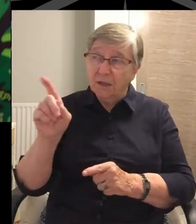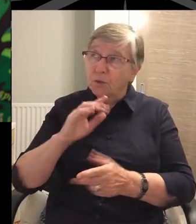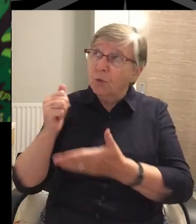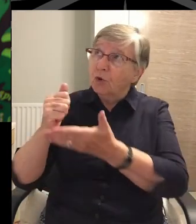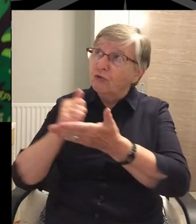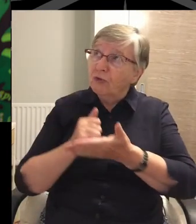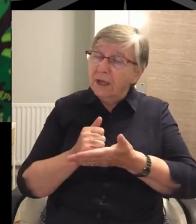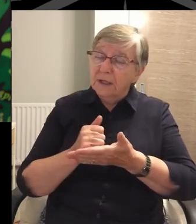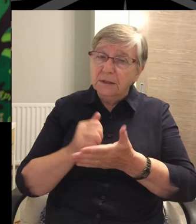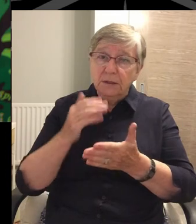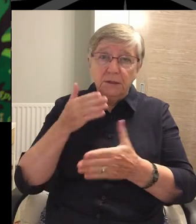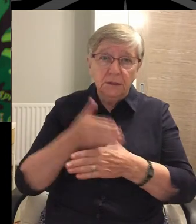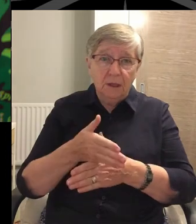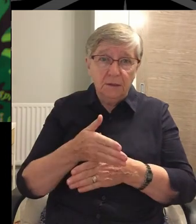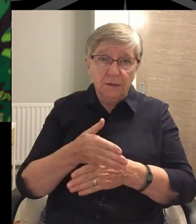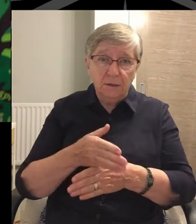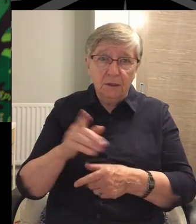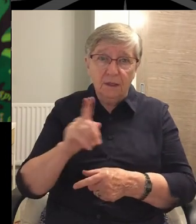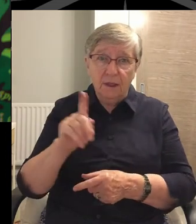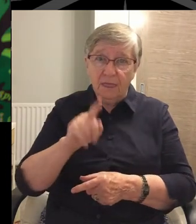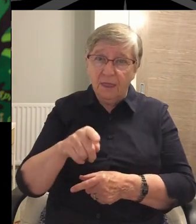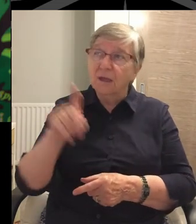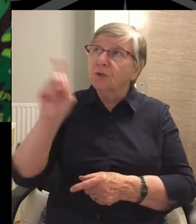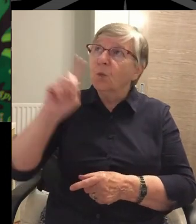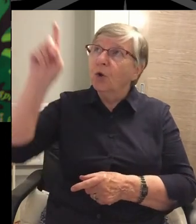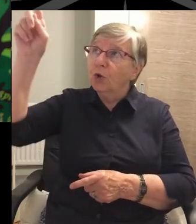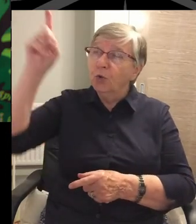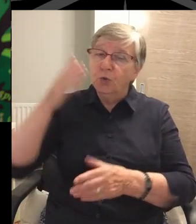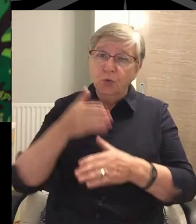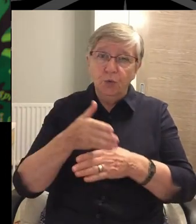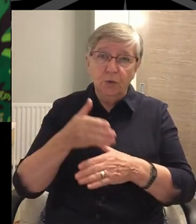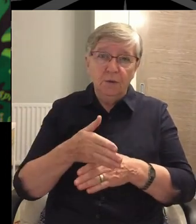does. That's what you do.